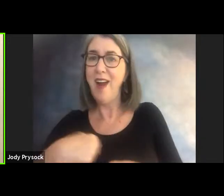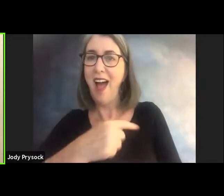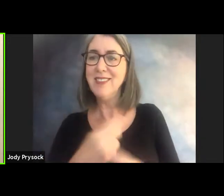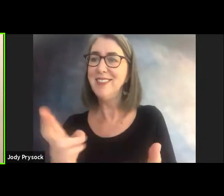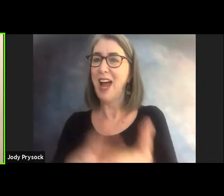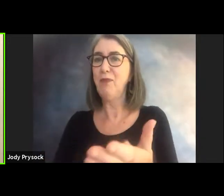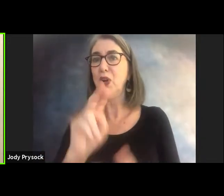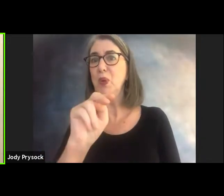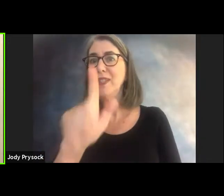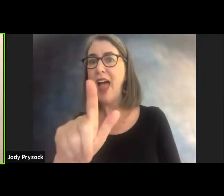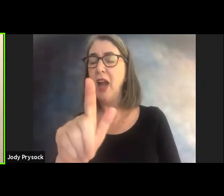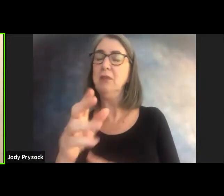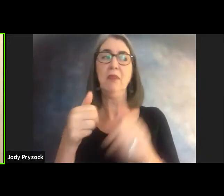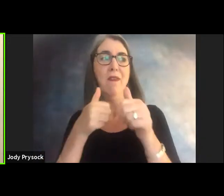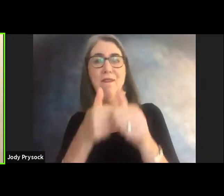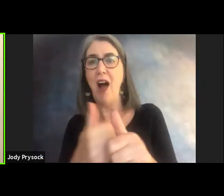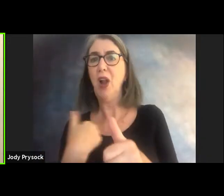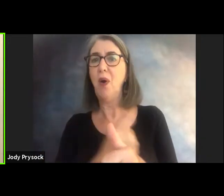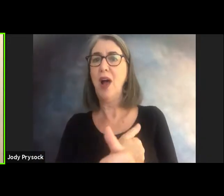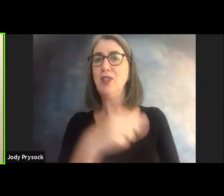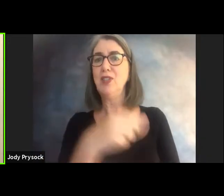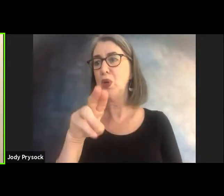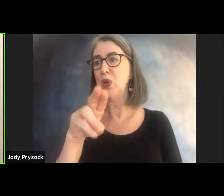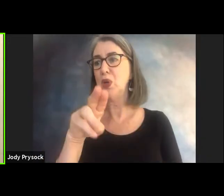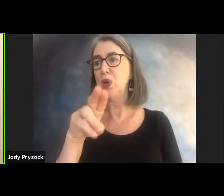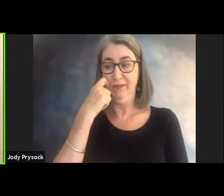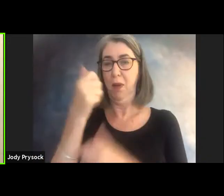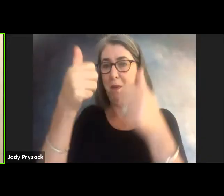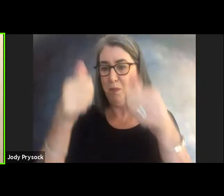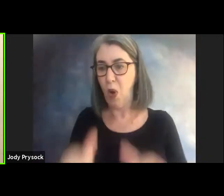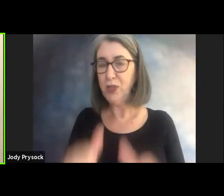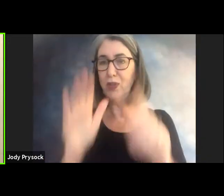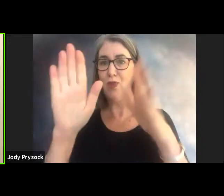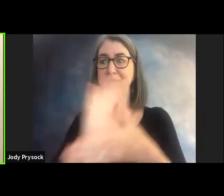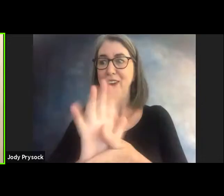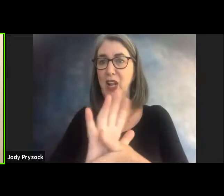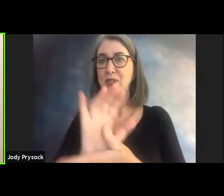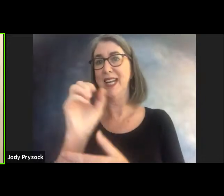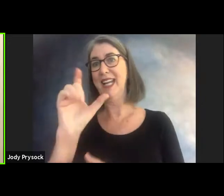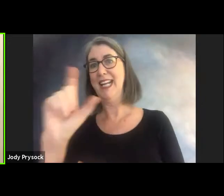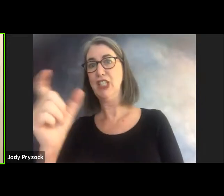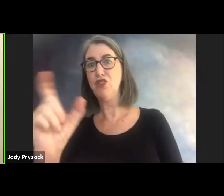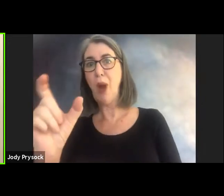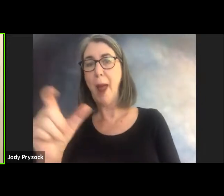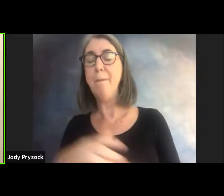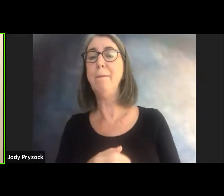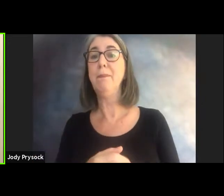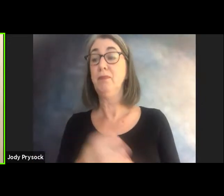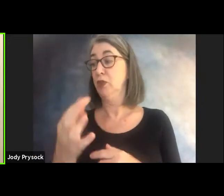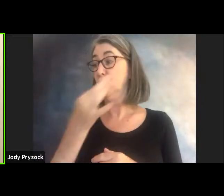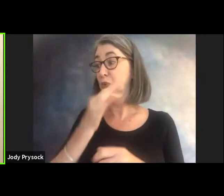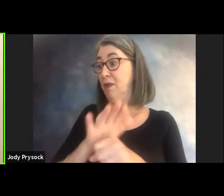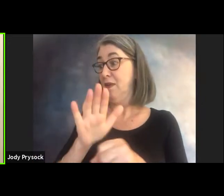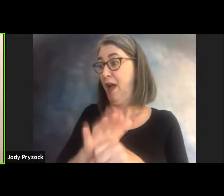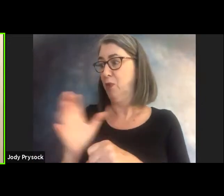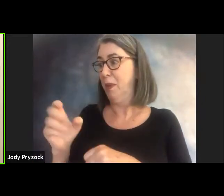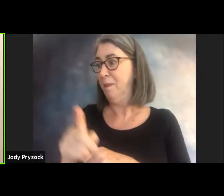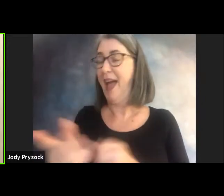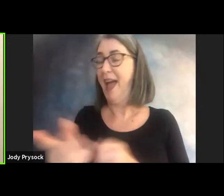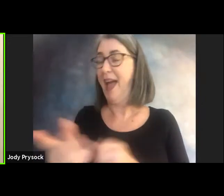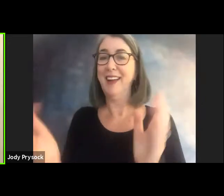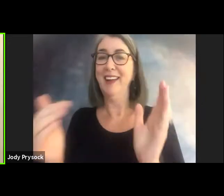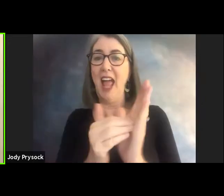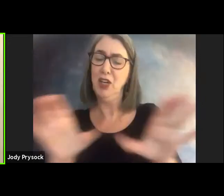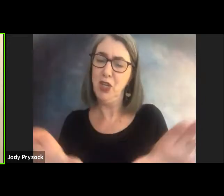newsletter, follow us on social media. We just posted some great videos on Instagram. And soon enough, we'll be back again doing